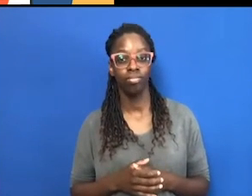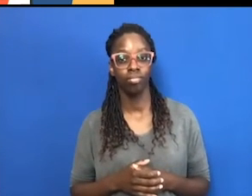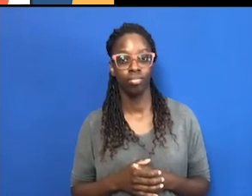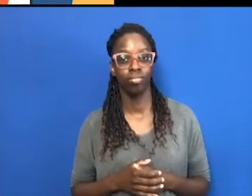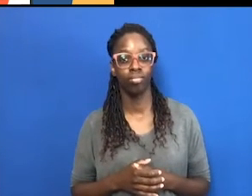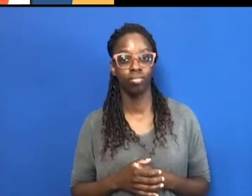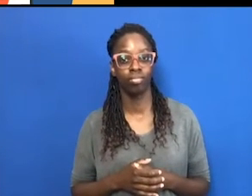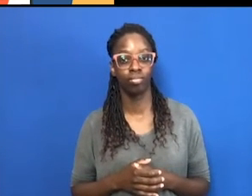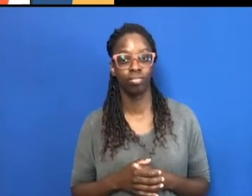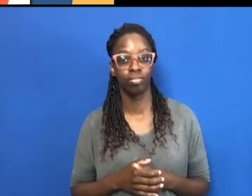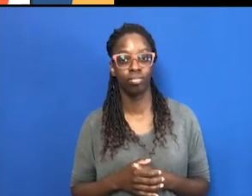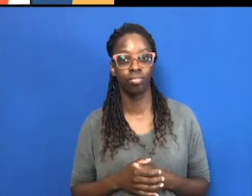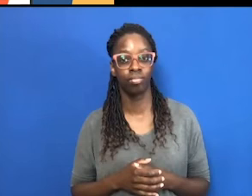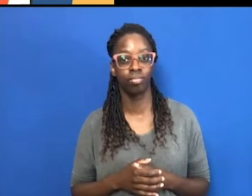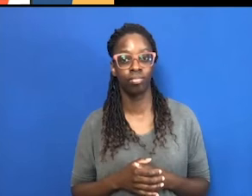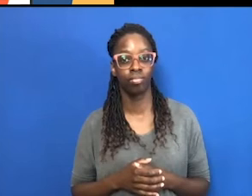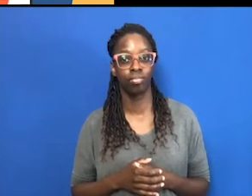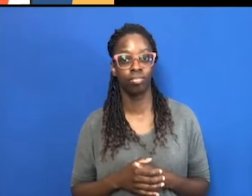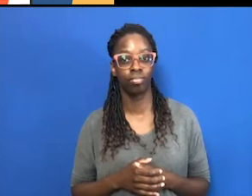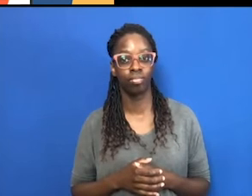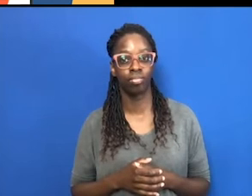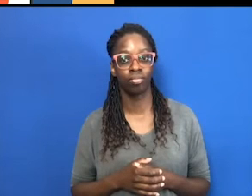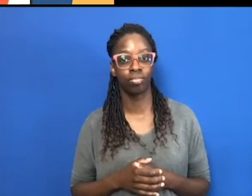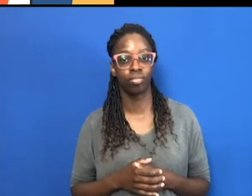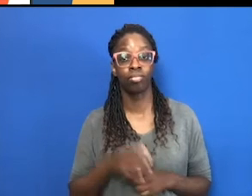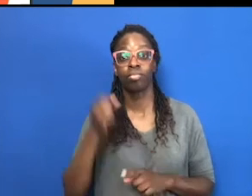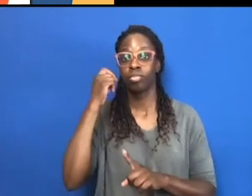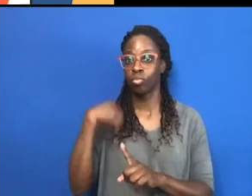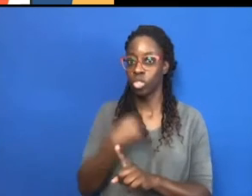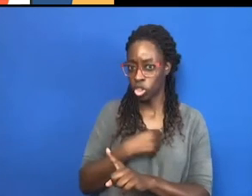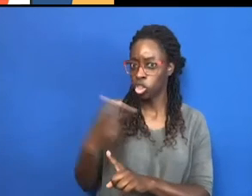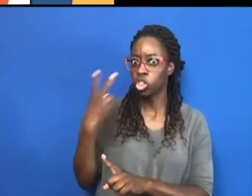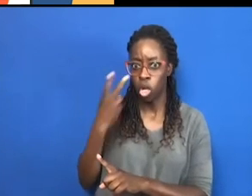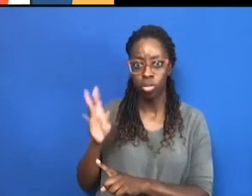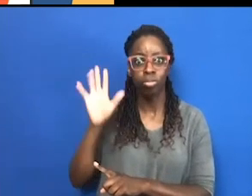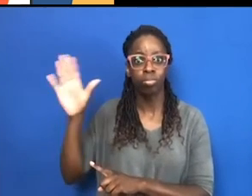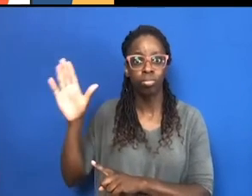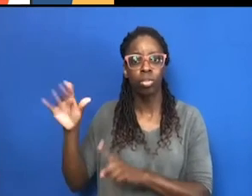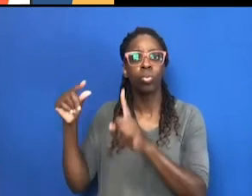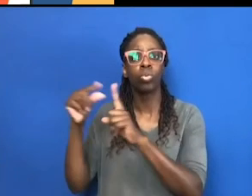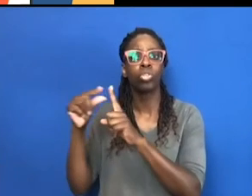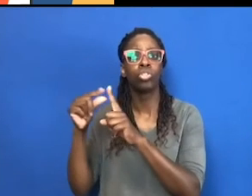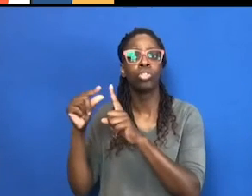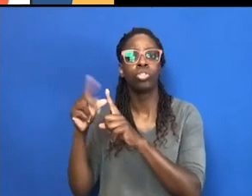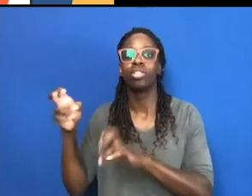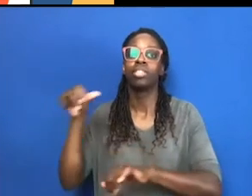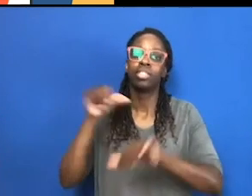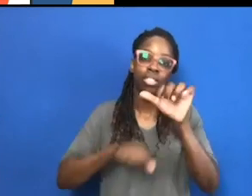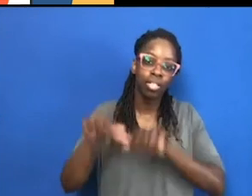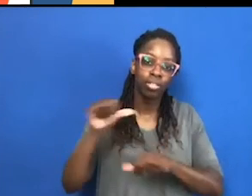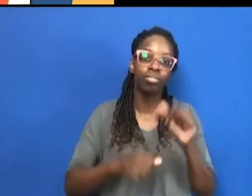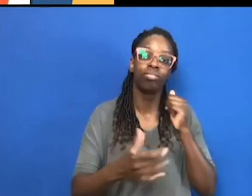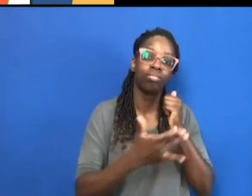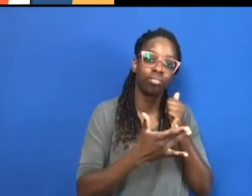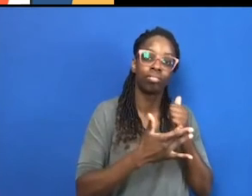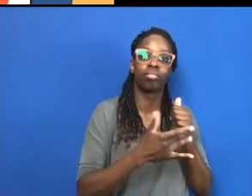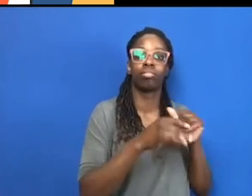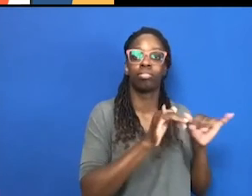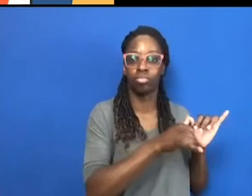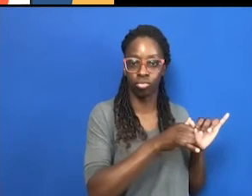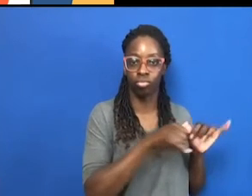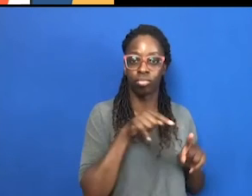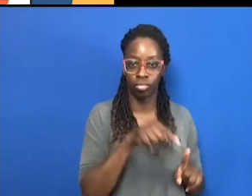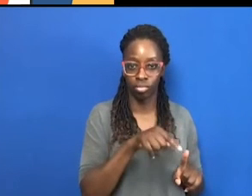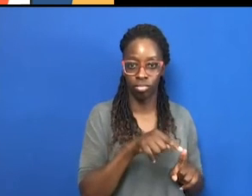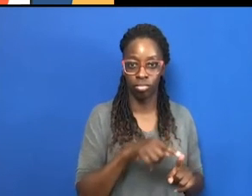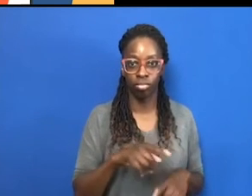although we did see that the explicit association of technology and engineering is low based on the fact that